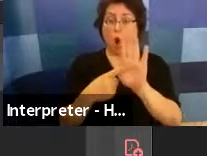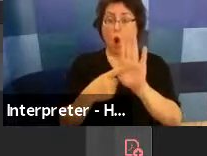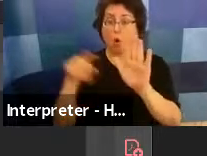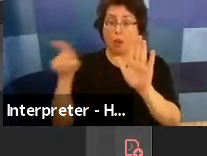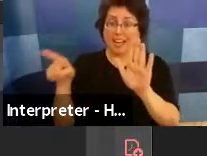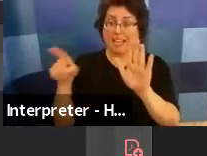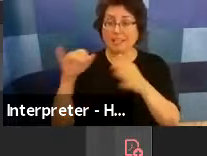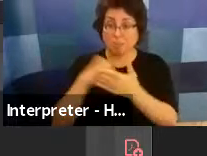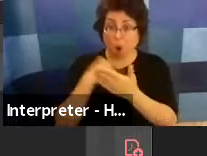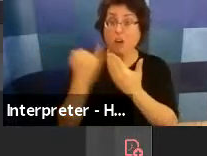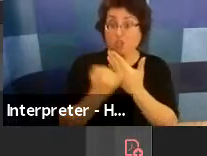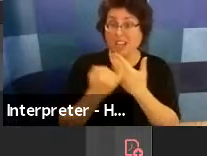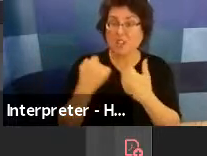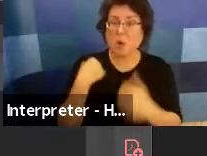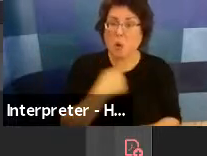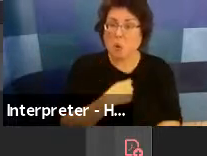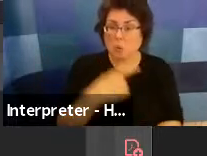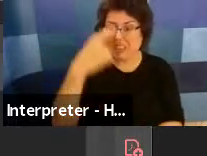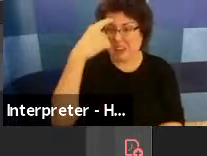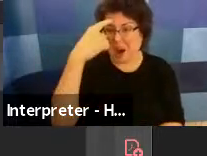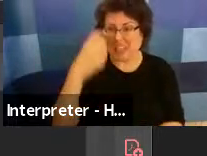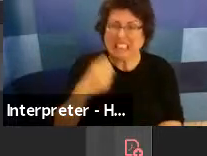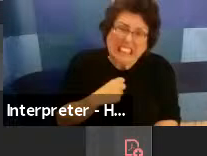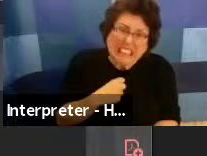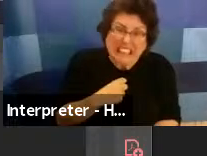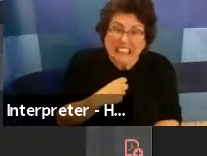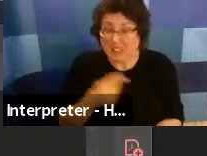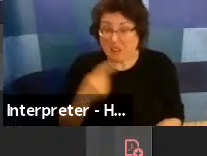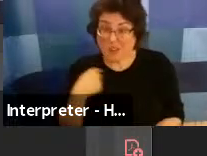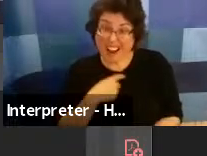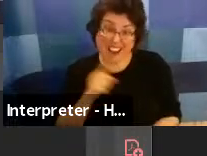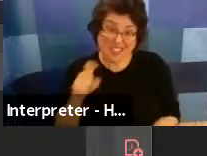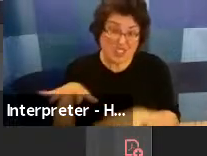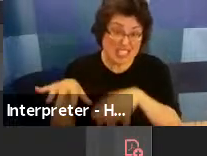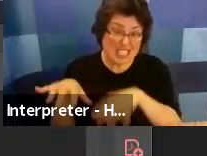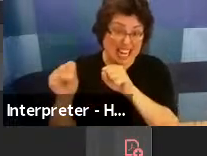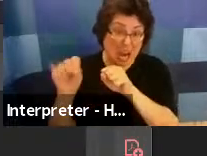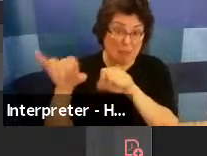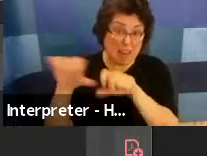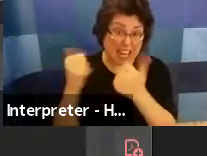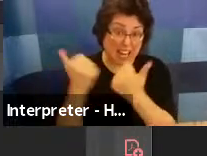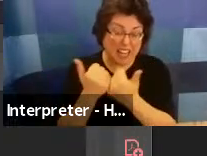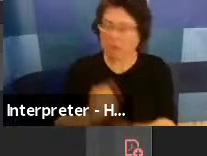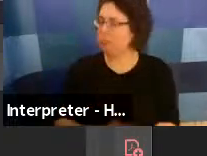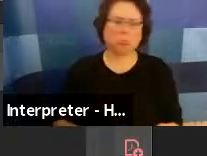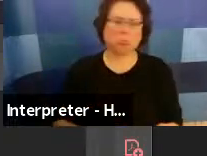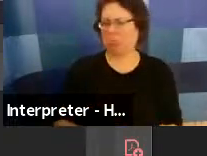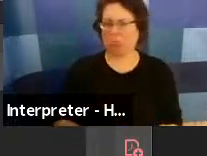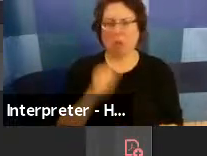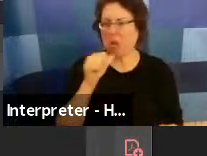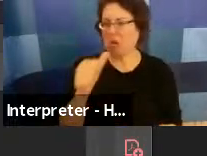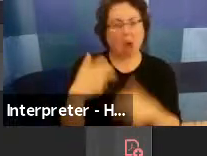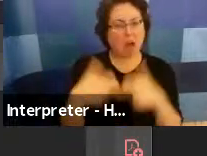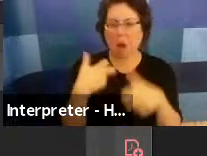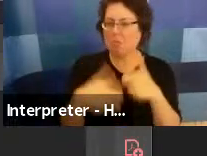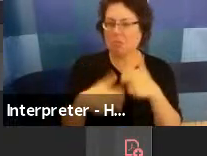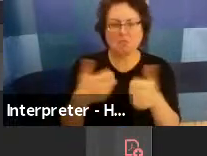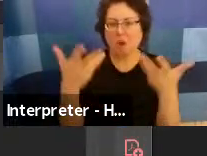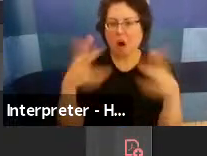that we would have to take up those areas and that would be a problem. So that actually removed a huge barrier